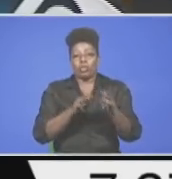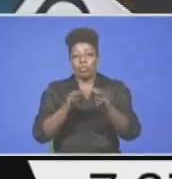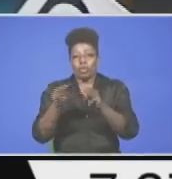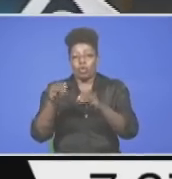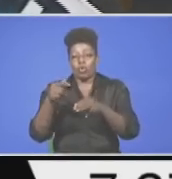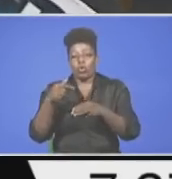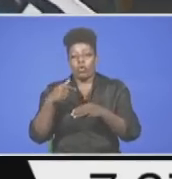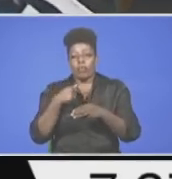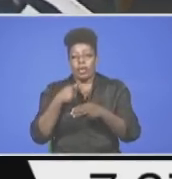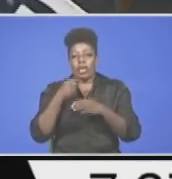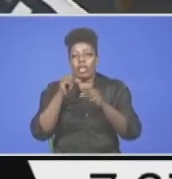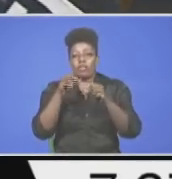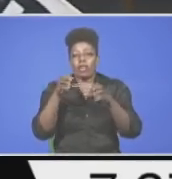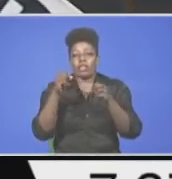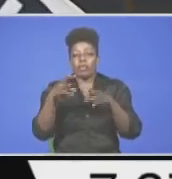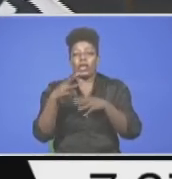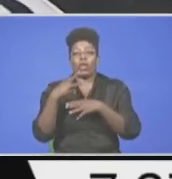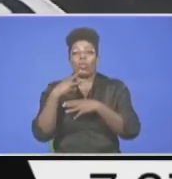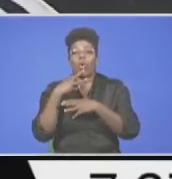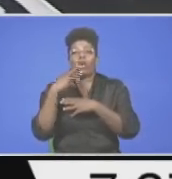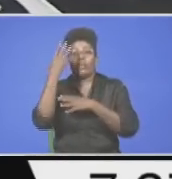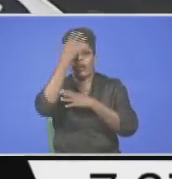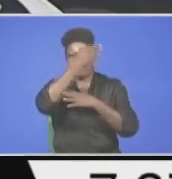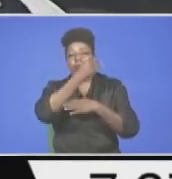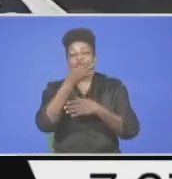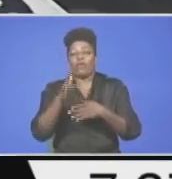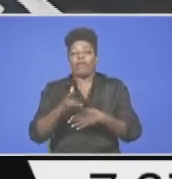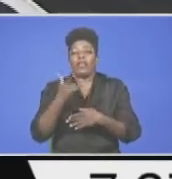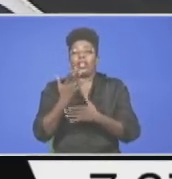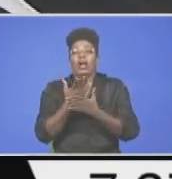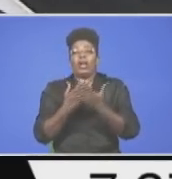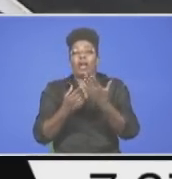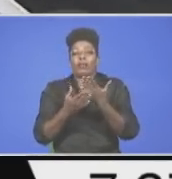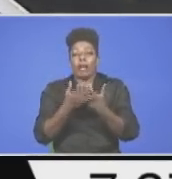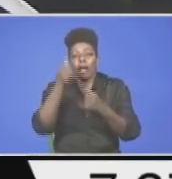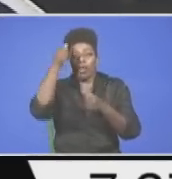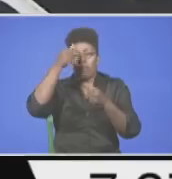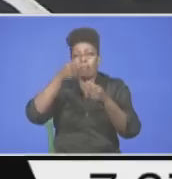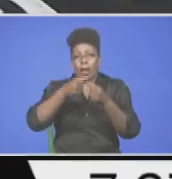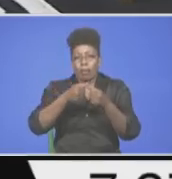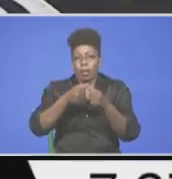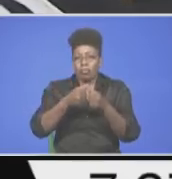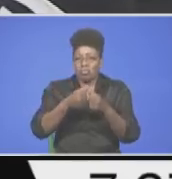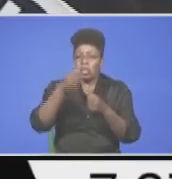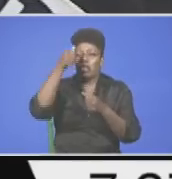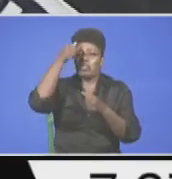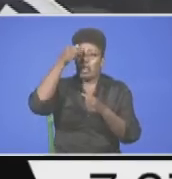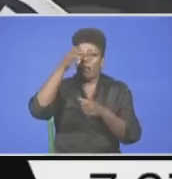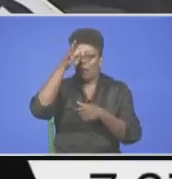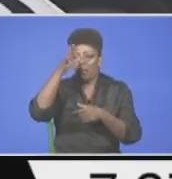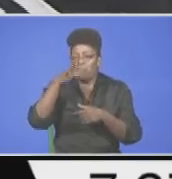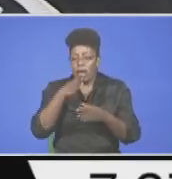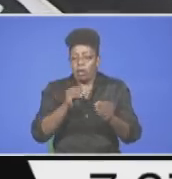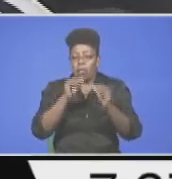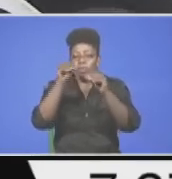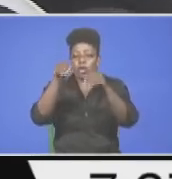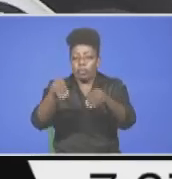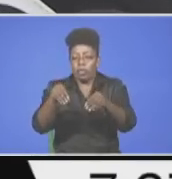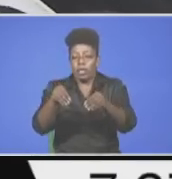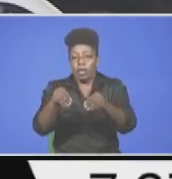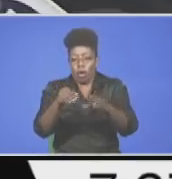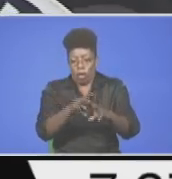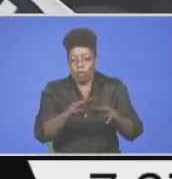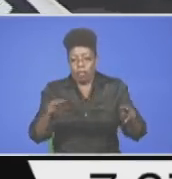over, sprinkle some water in my face so I can feel comfortable. And I remember these gentlemen came to me, put me on the stretch, and they were running from ambulance